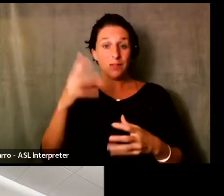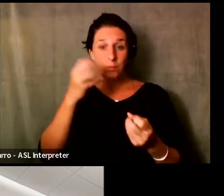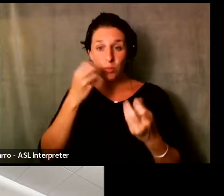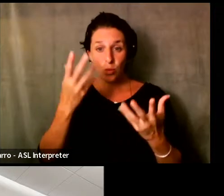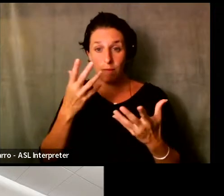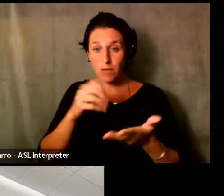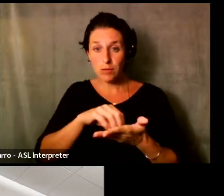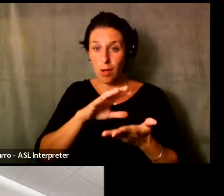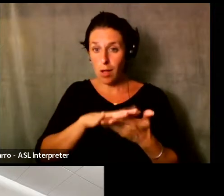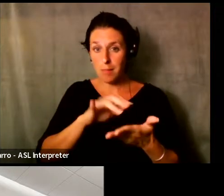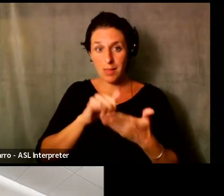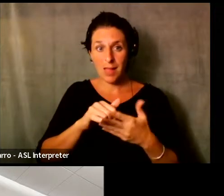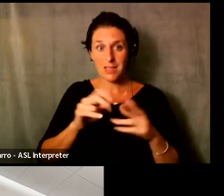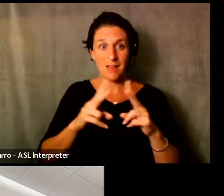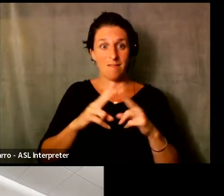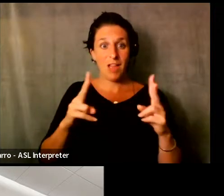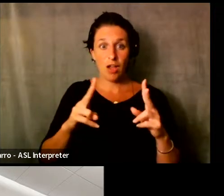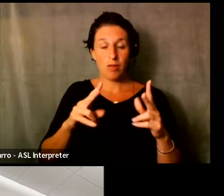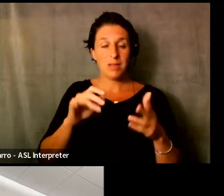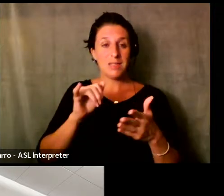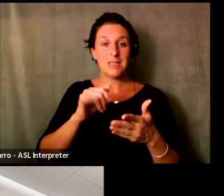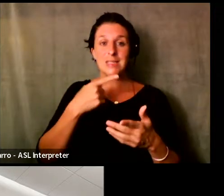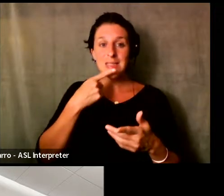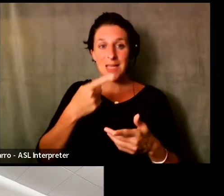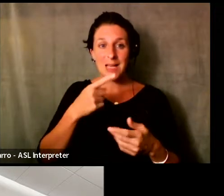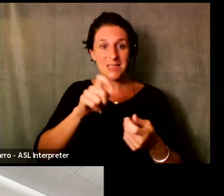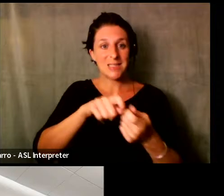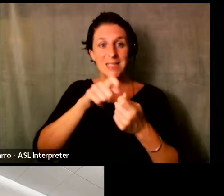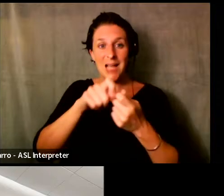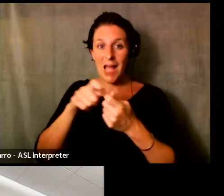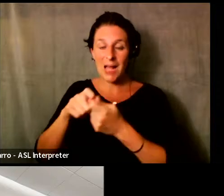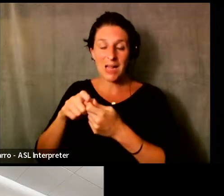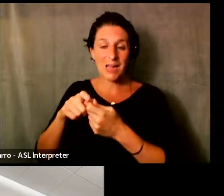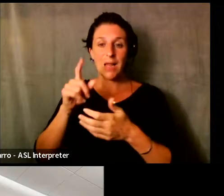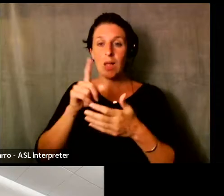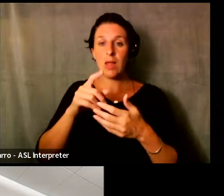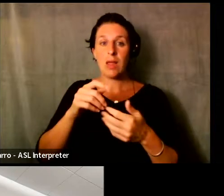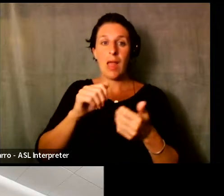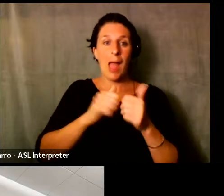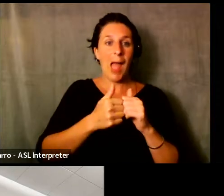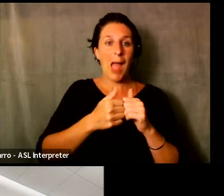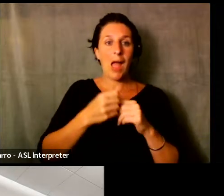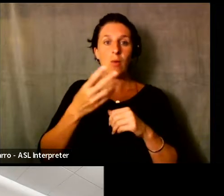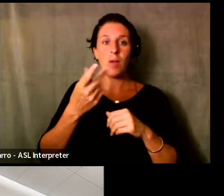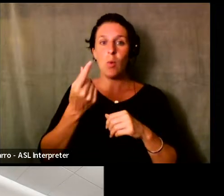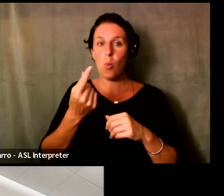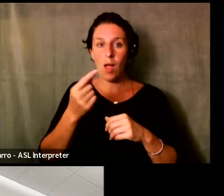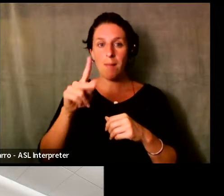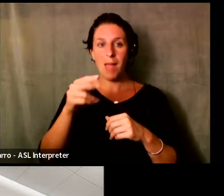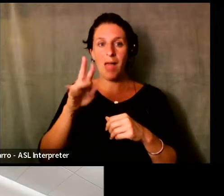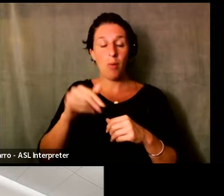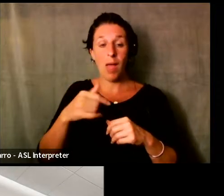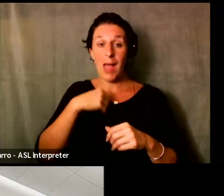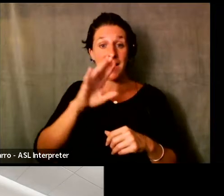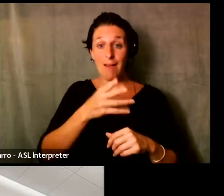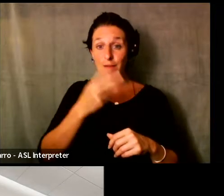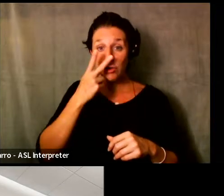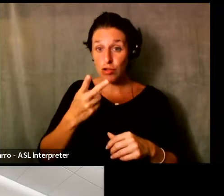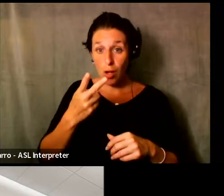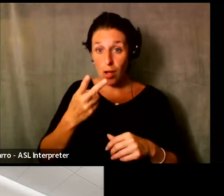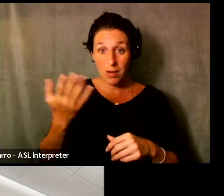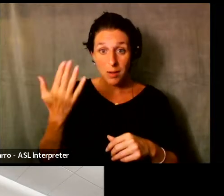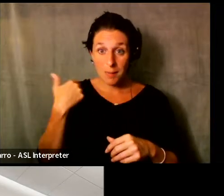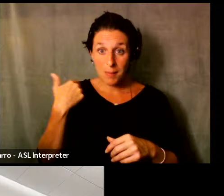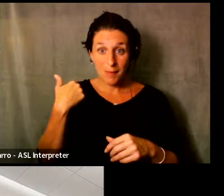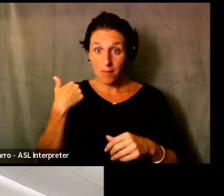is says exactly what the pathways are and where they are. I had never seen that before.